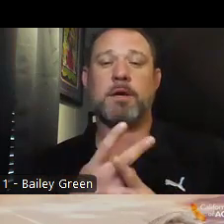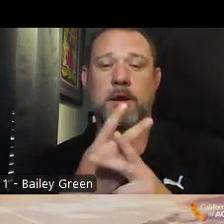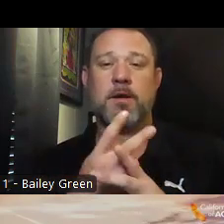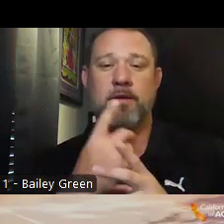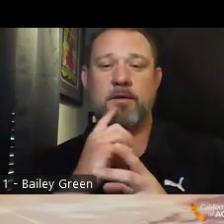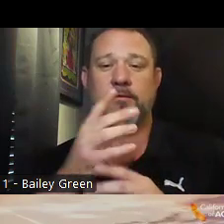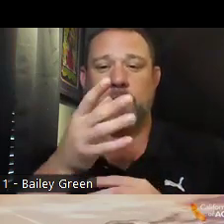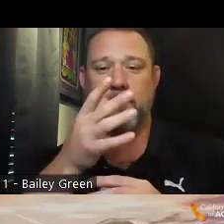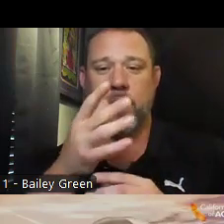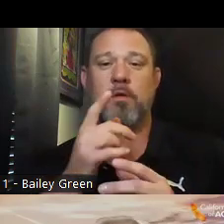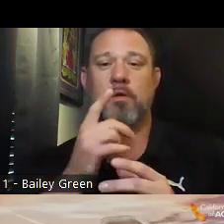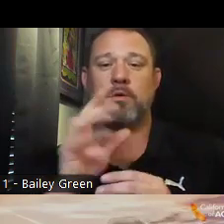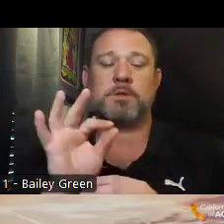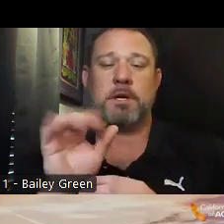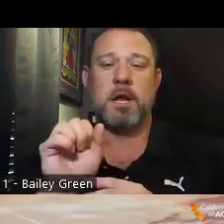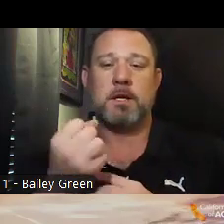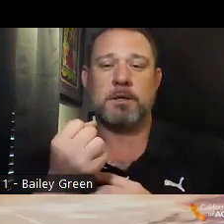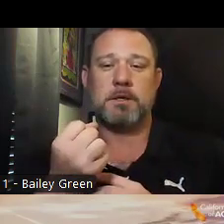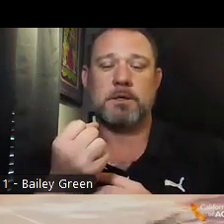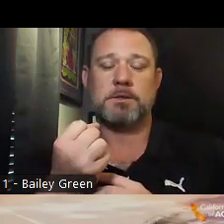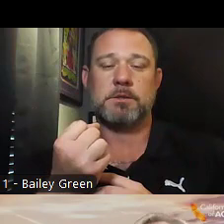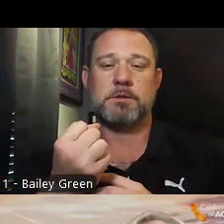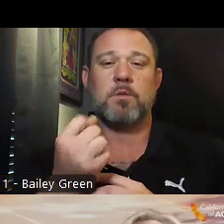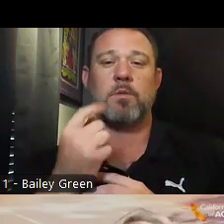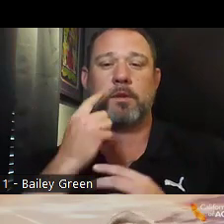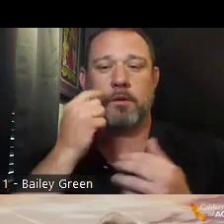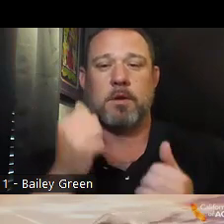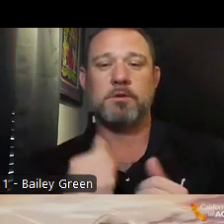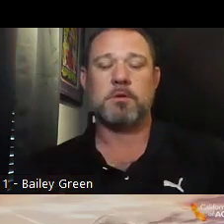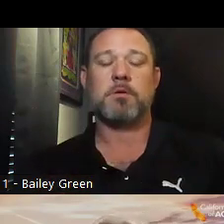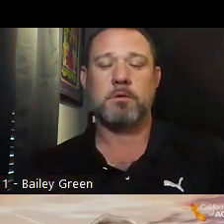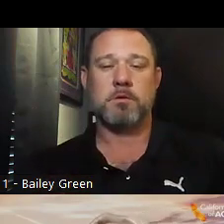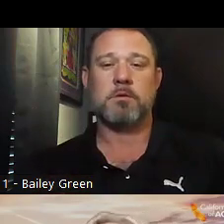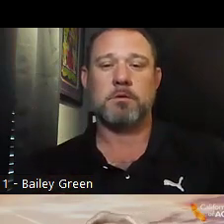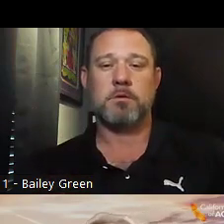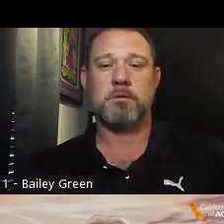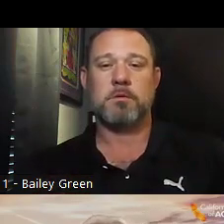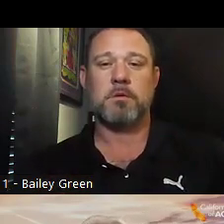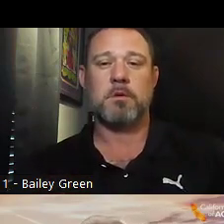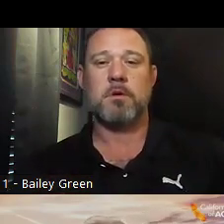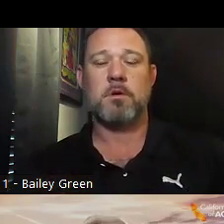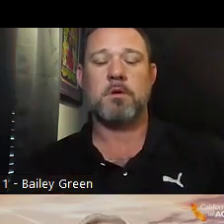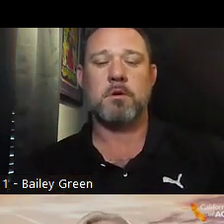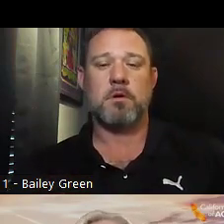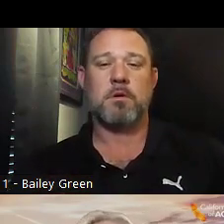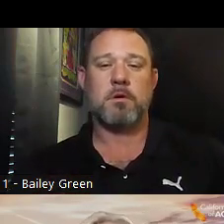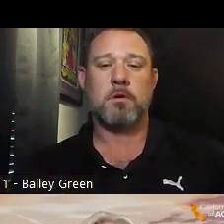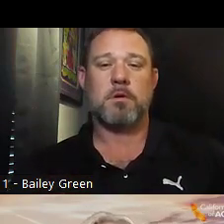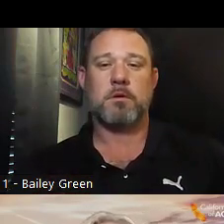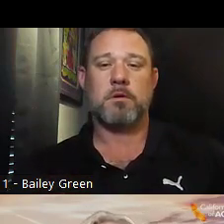her father, who's in his 90s with dementia and going into hospice. So thank